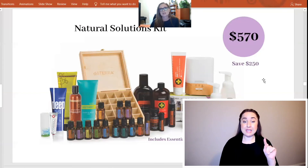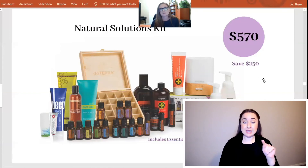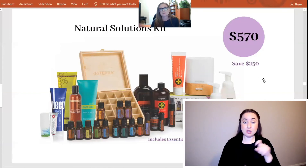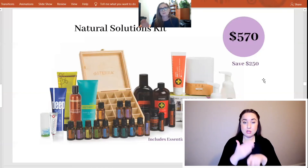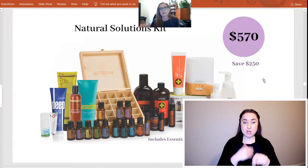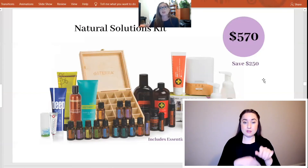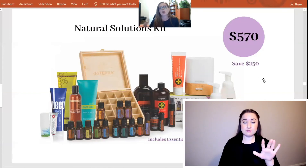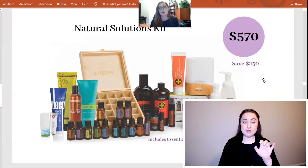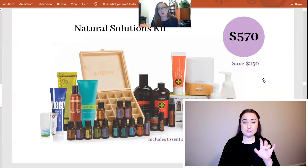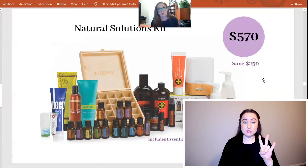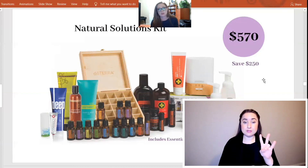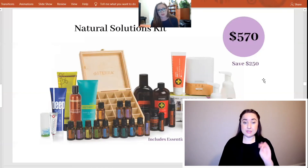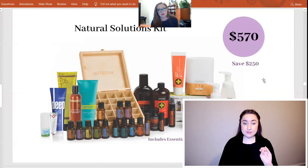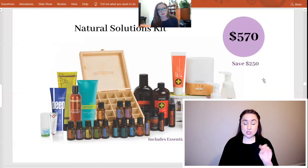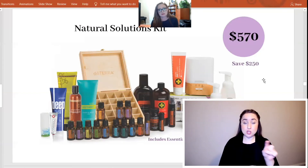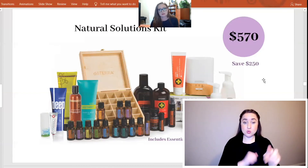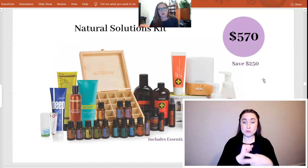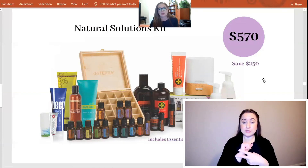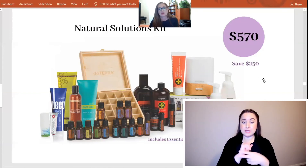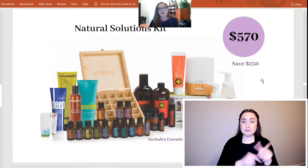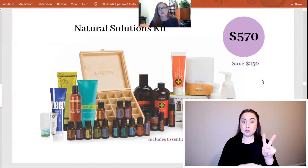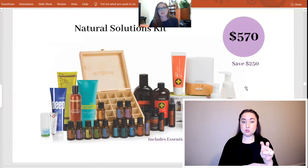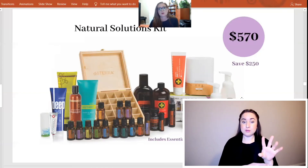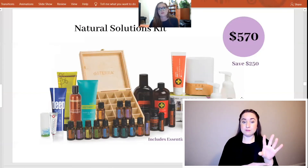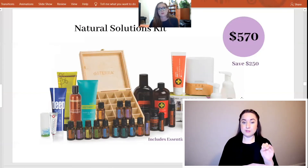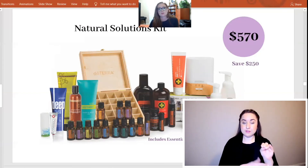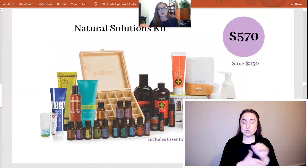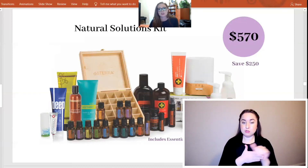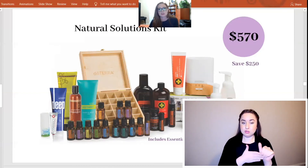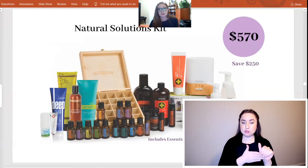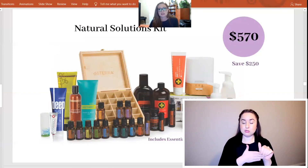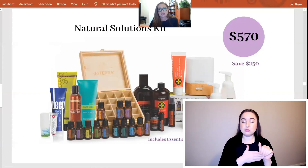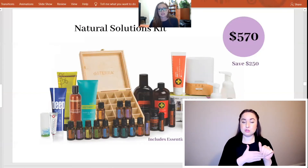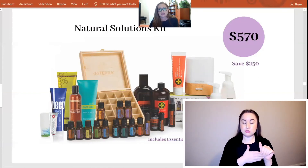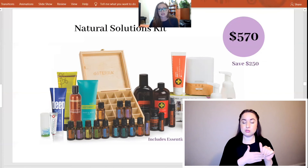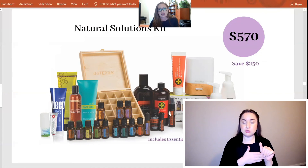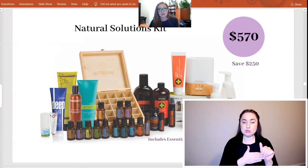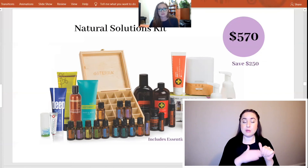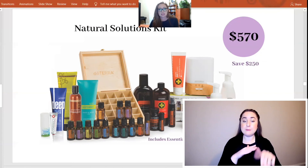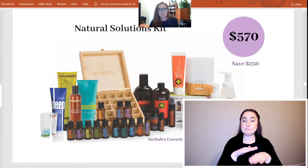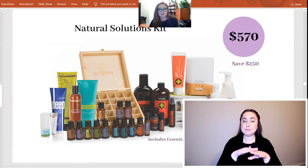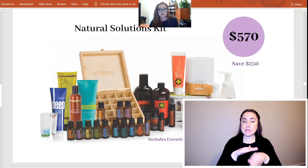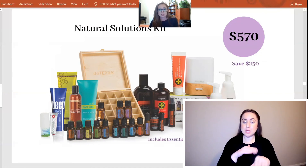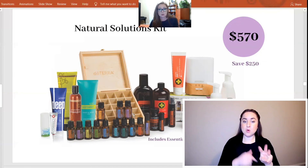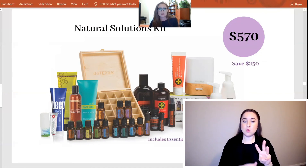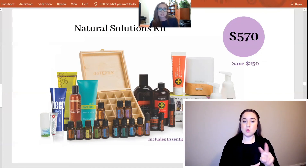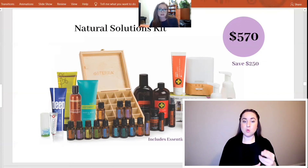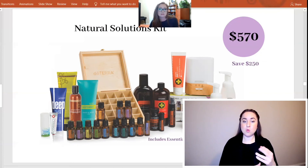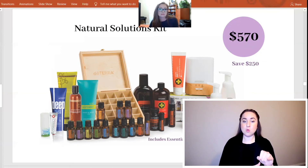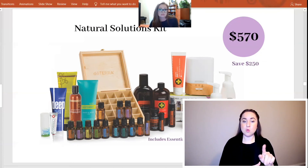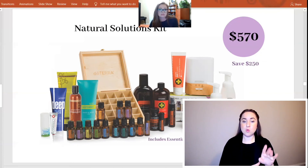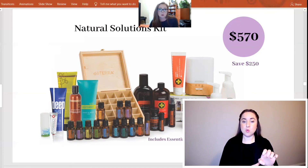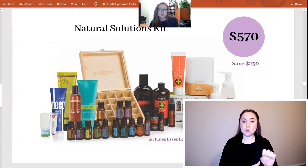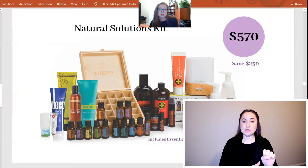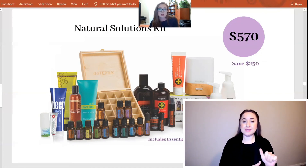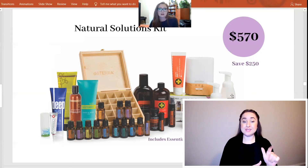It's below wholesale. So if you purchased these items individually,